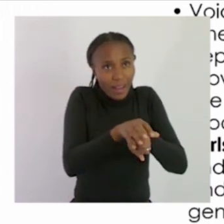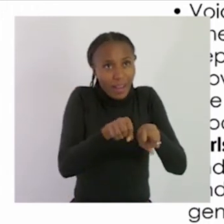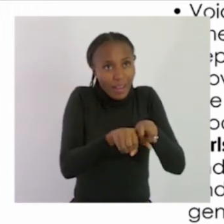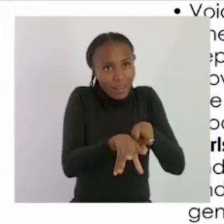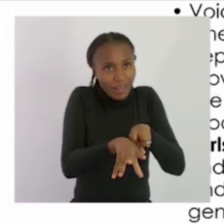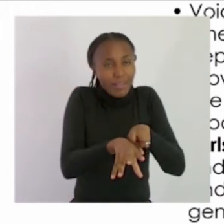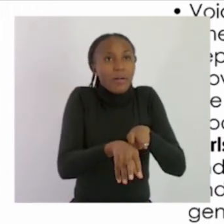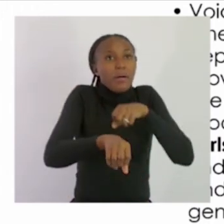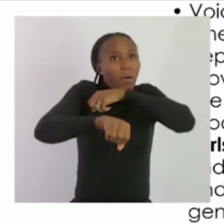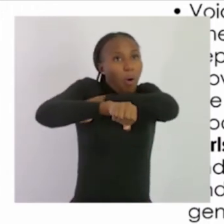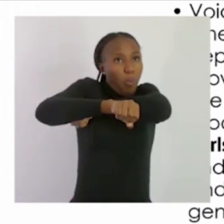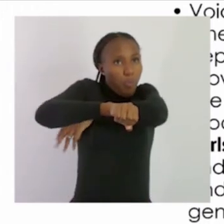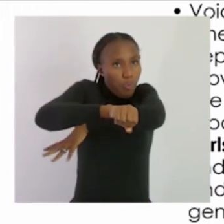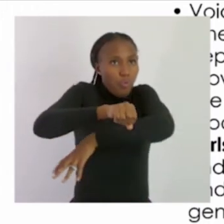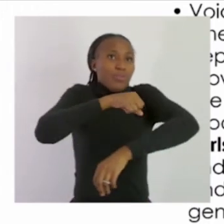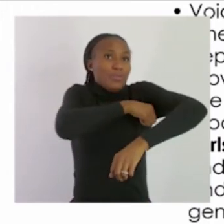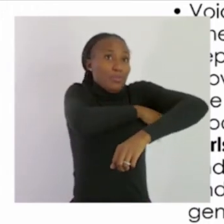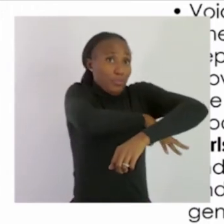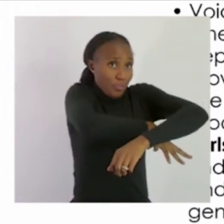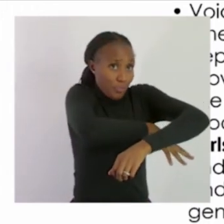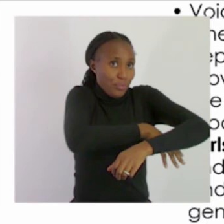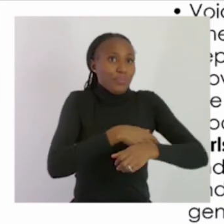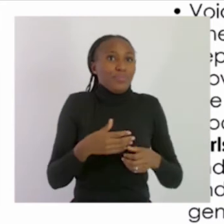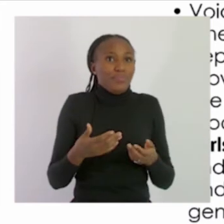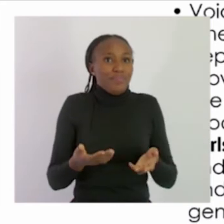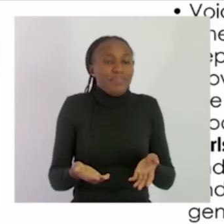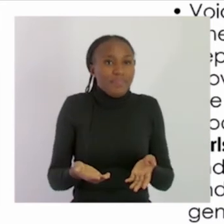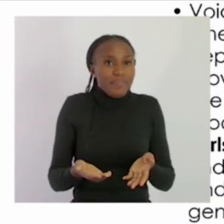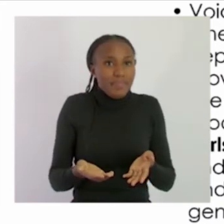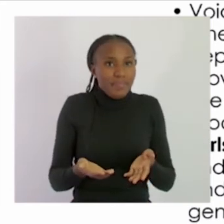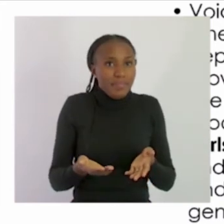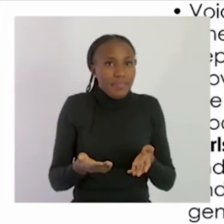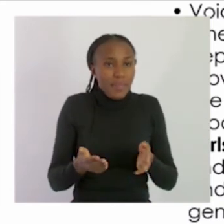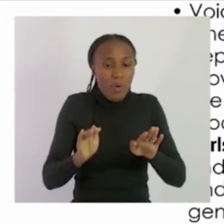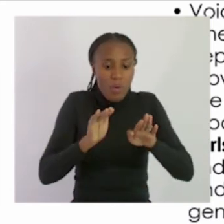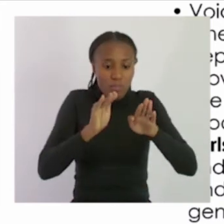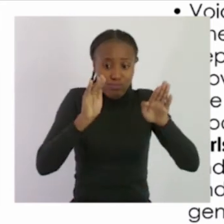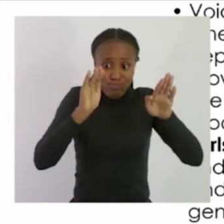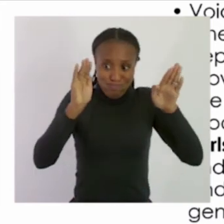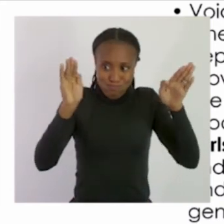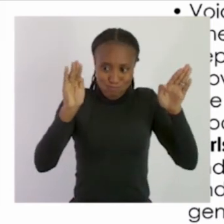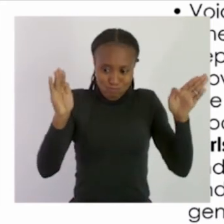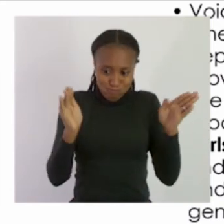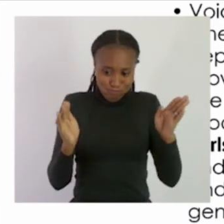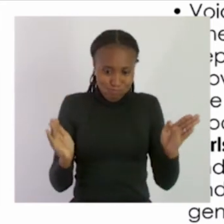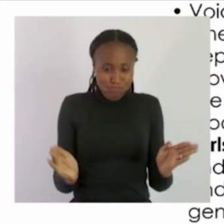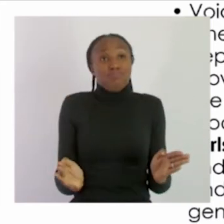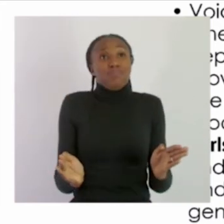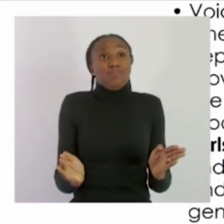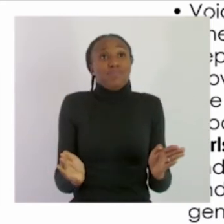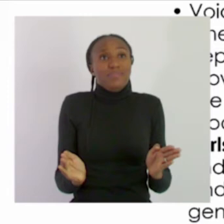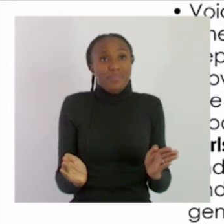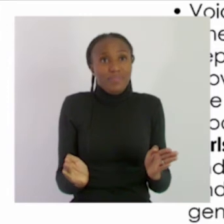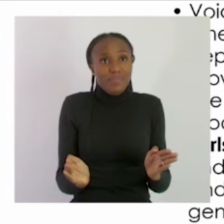armpit, they grow hair and also around their reproductive parts. Their hips, the side of the hips